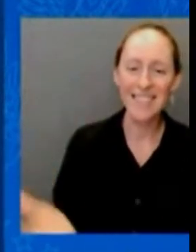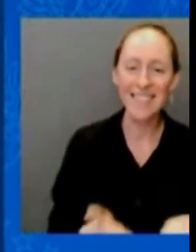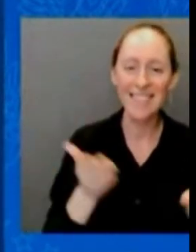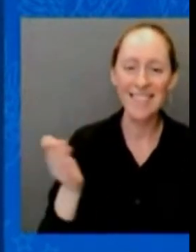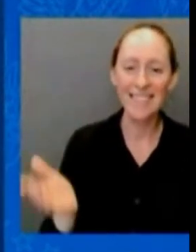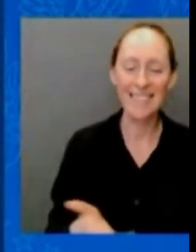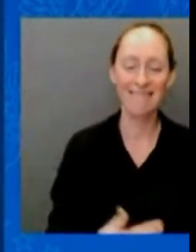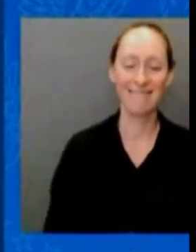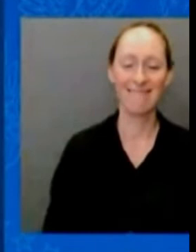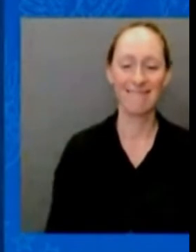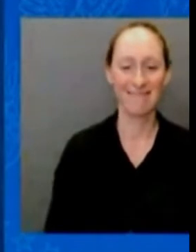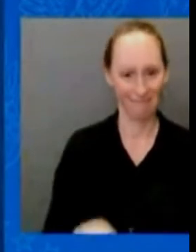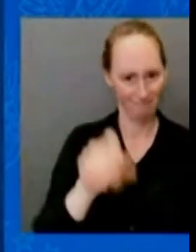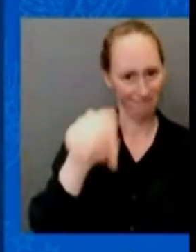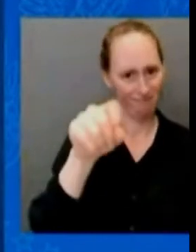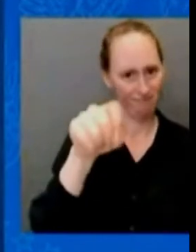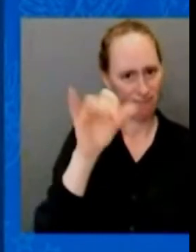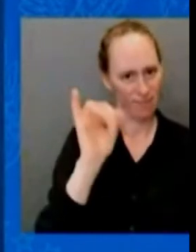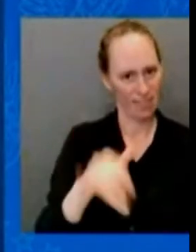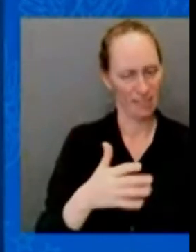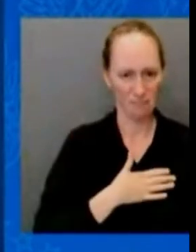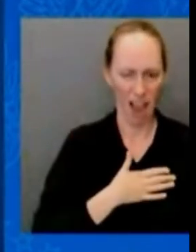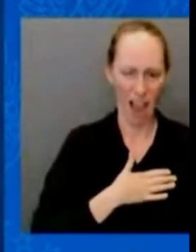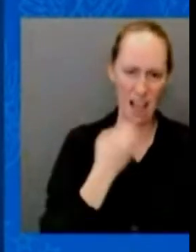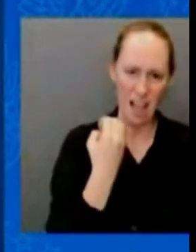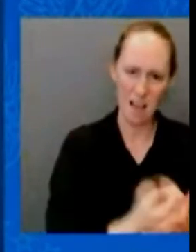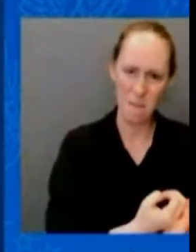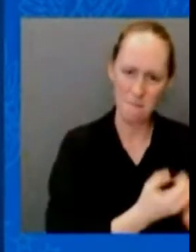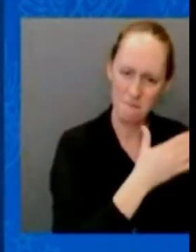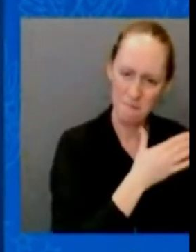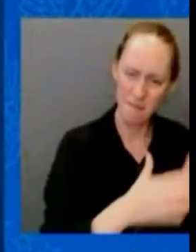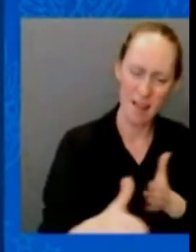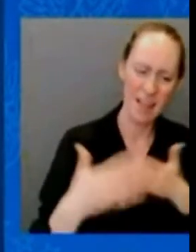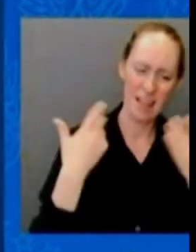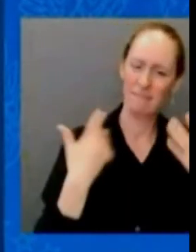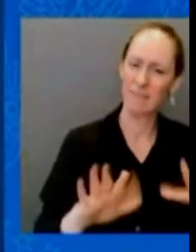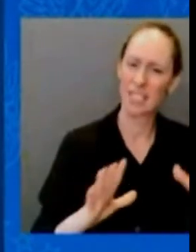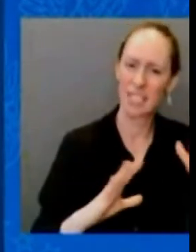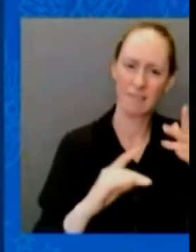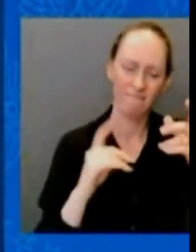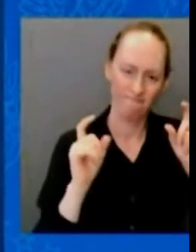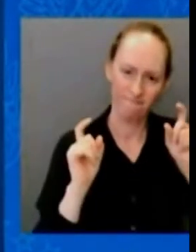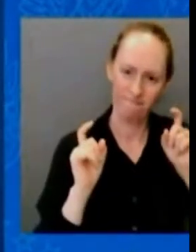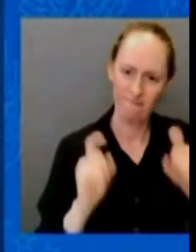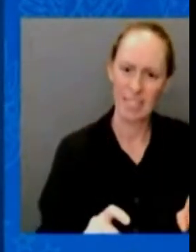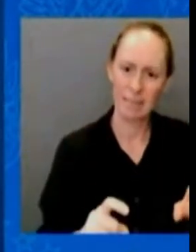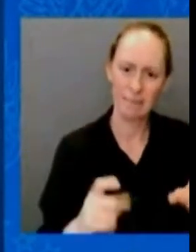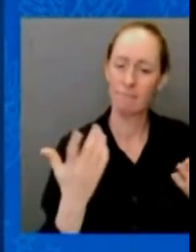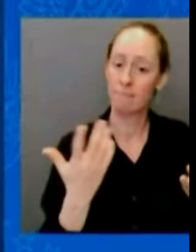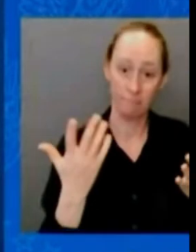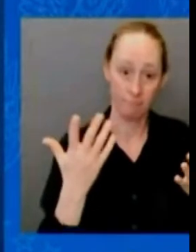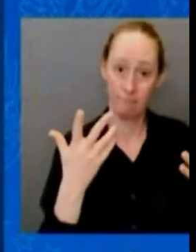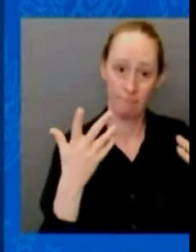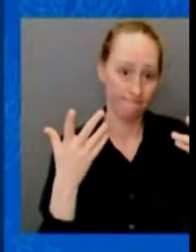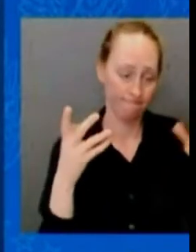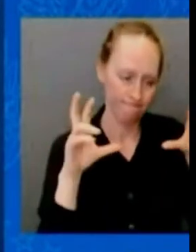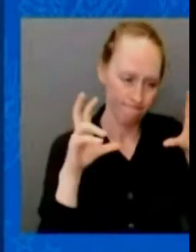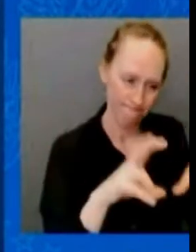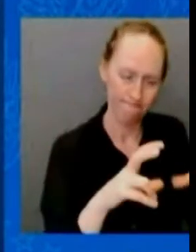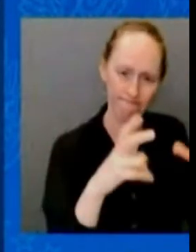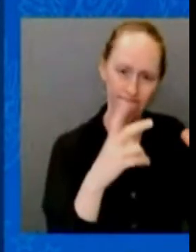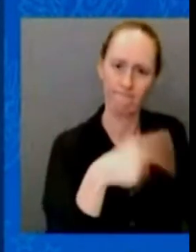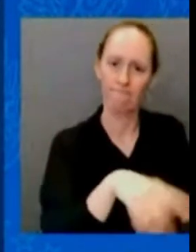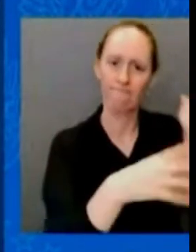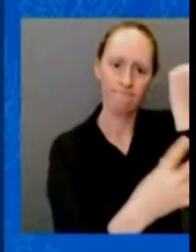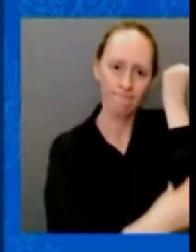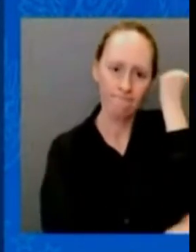from the beginning that my objective is to build an economy from the bottom up and the middle out. An economy that rewards work, not